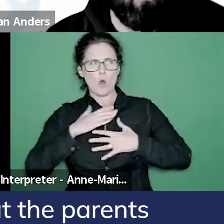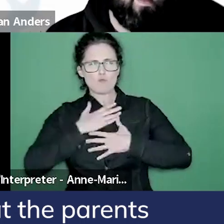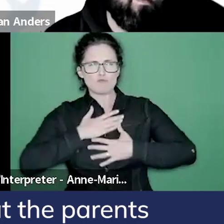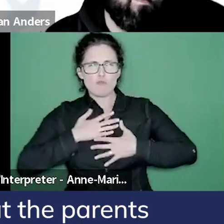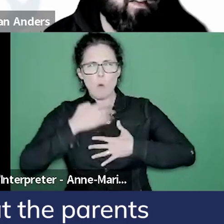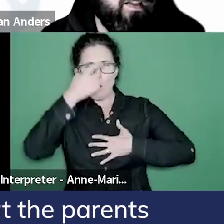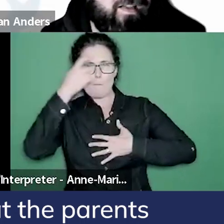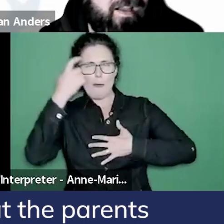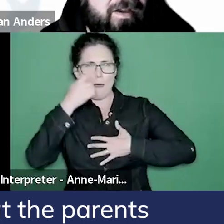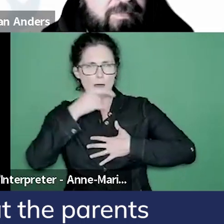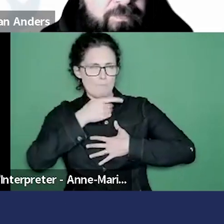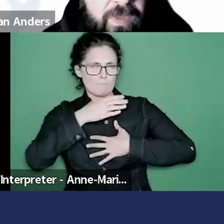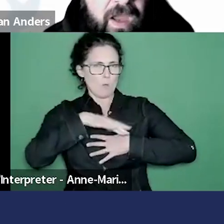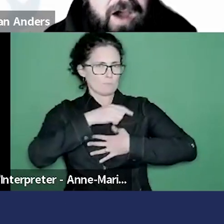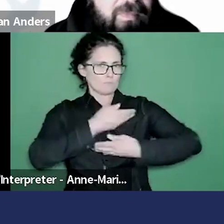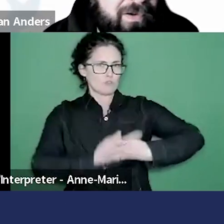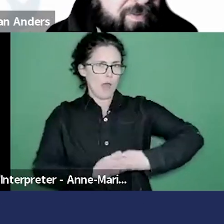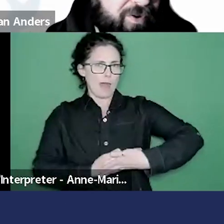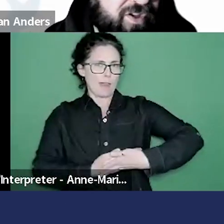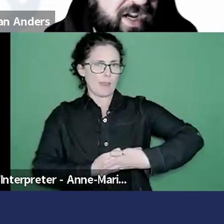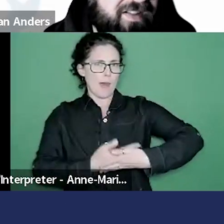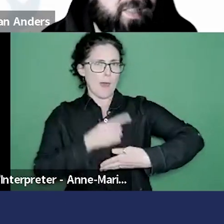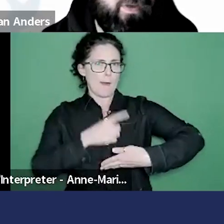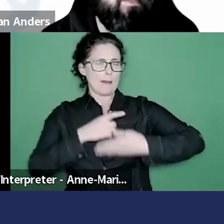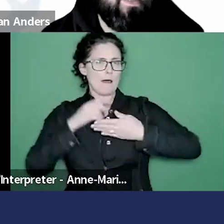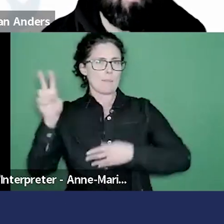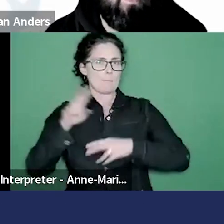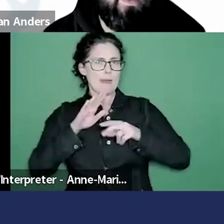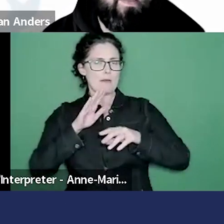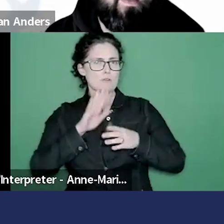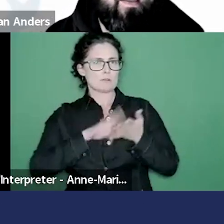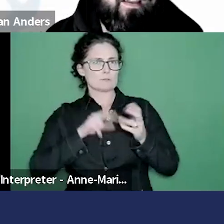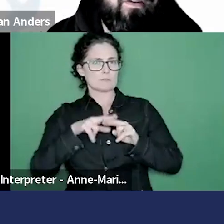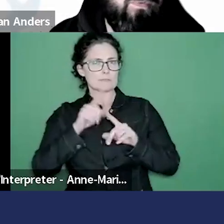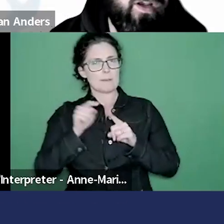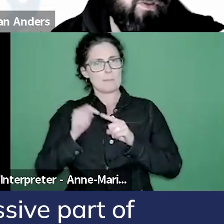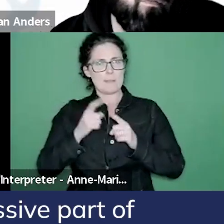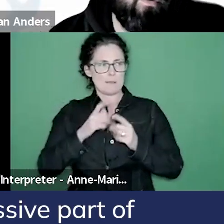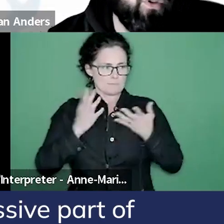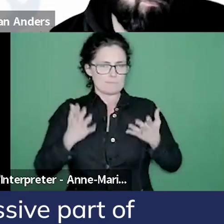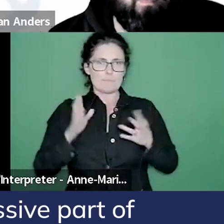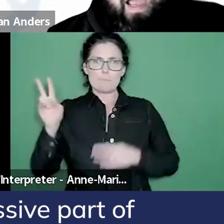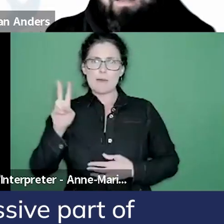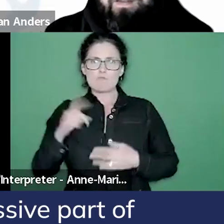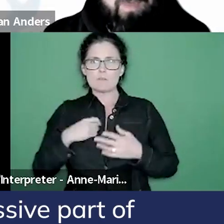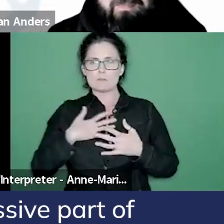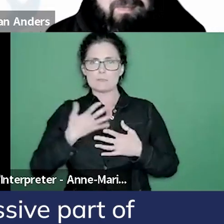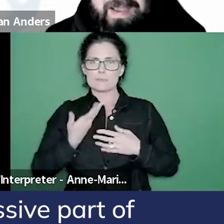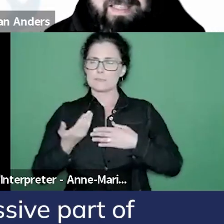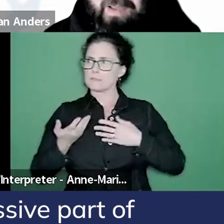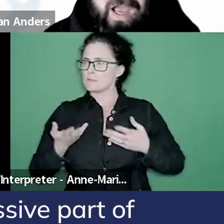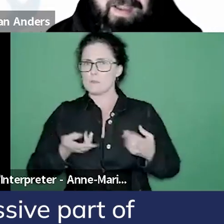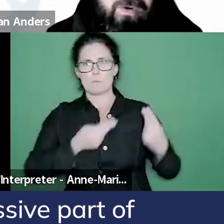feeling, and how they then are a buffer for the child's experience of trauma. We know that rupture and repair